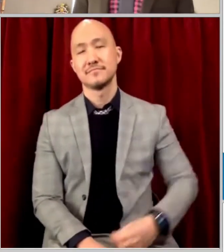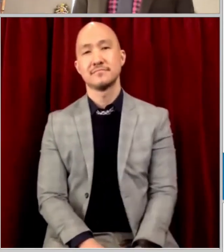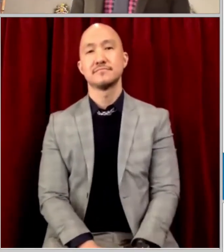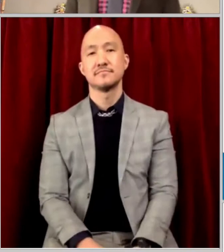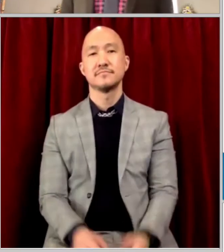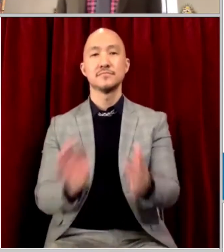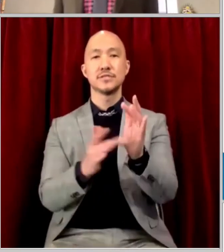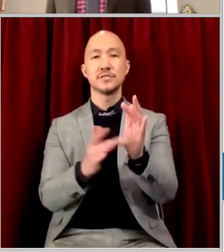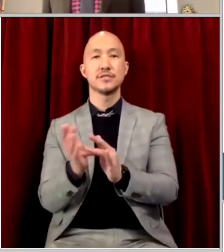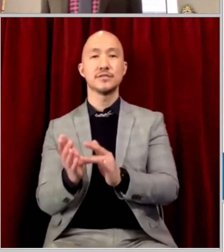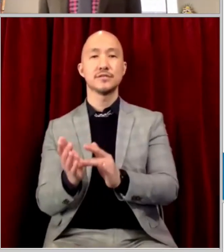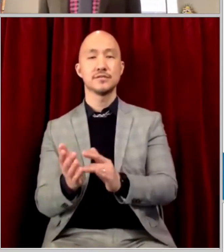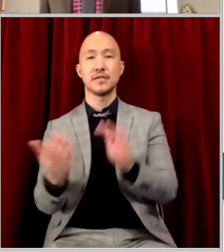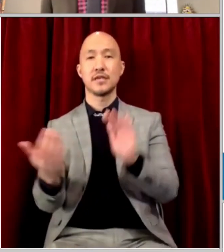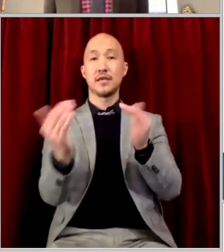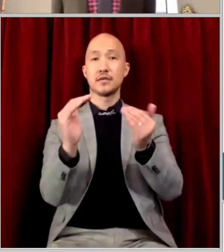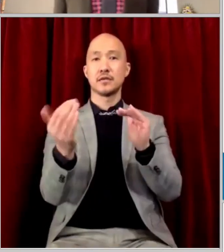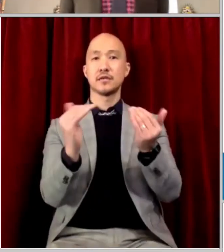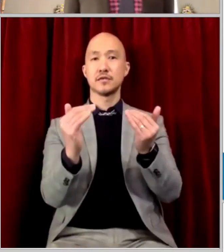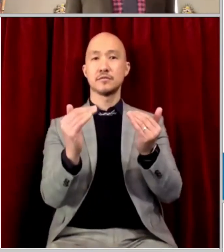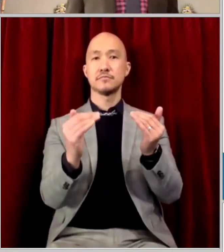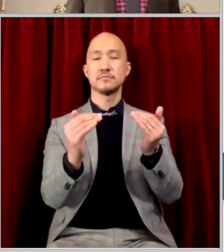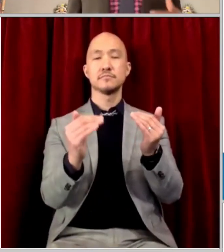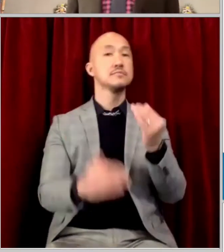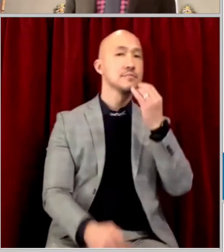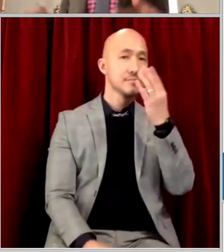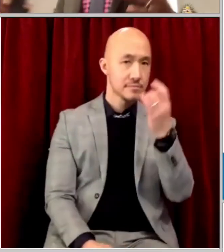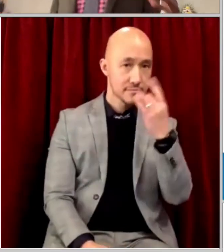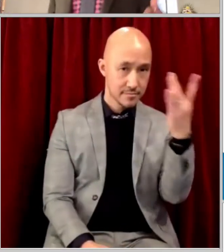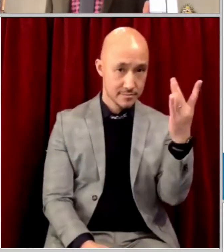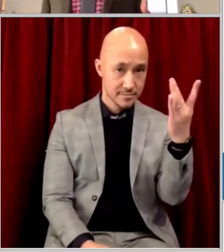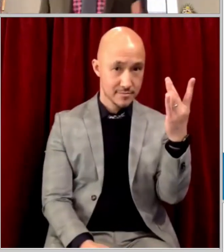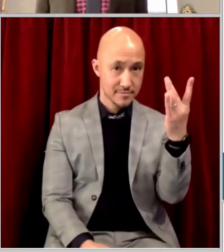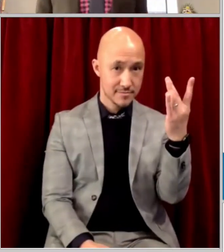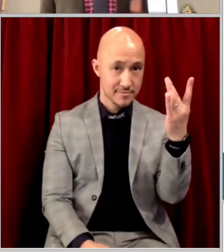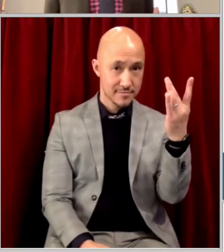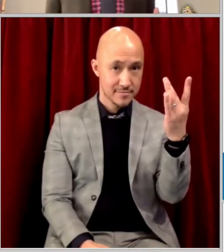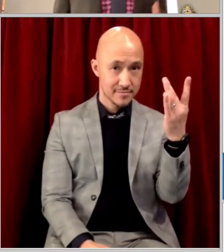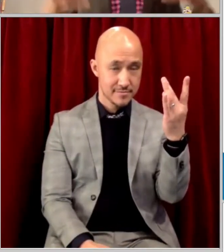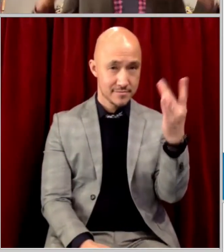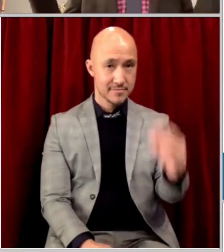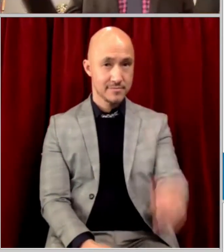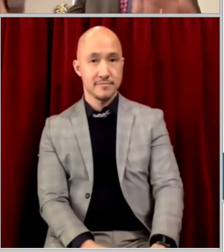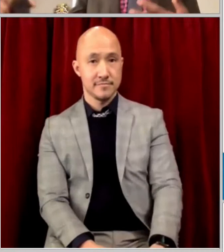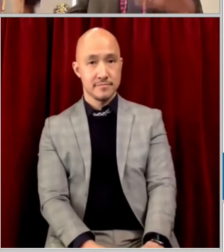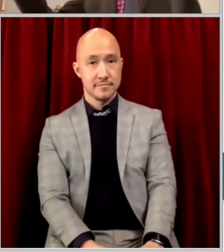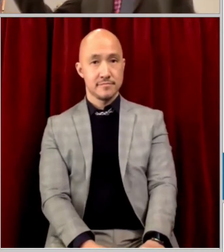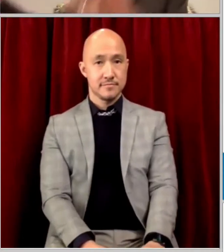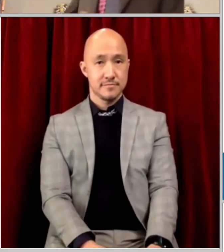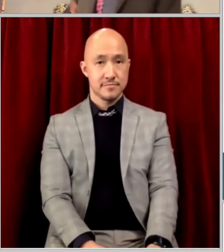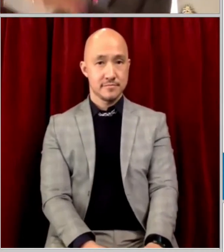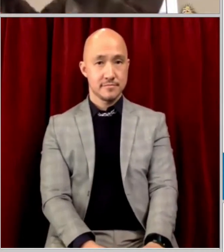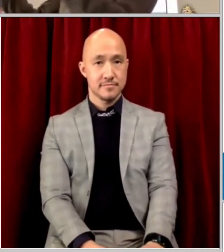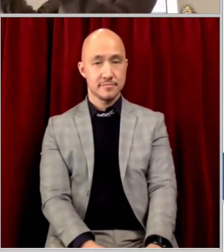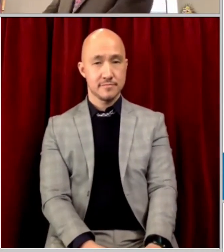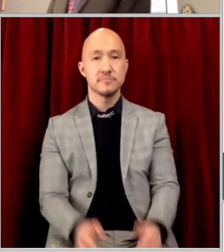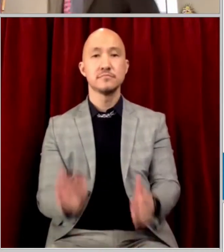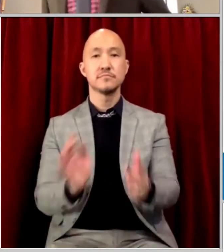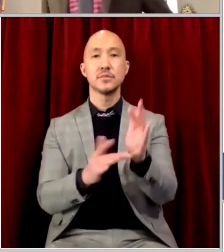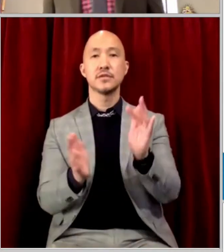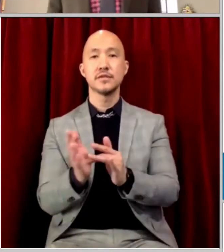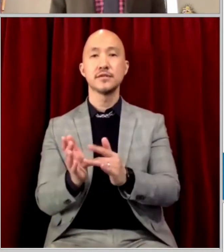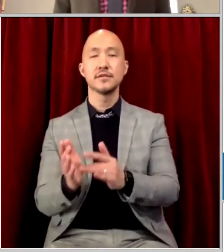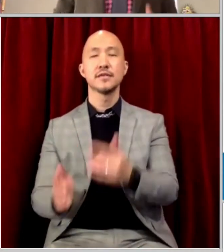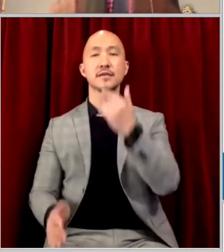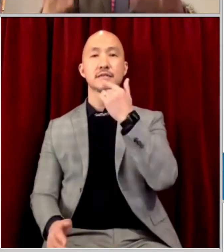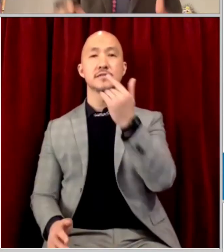ways. But Jesus asks the question, or he tells us, I'm sorry, he doesn't ask the question, he tells us. He says, you are the light of the